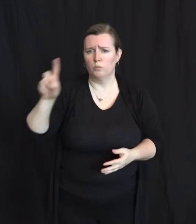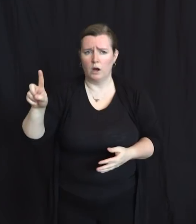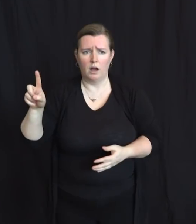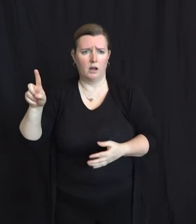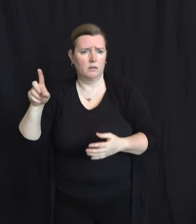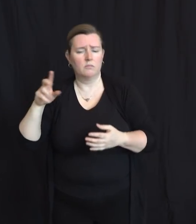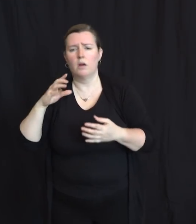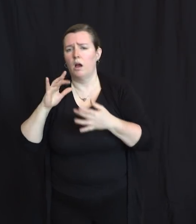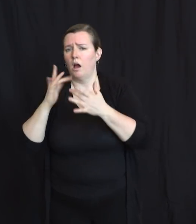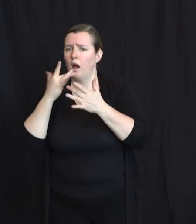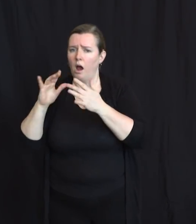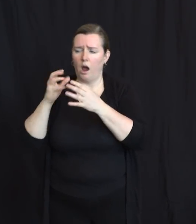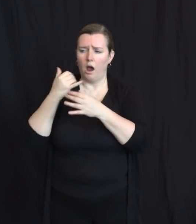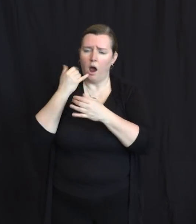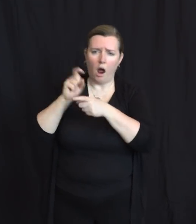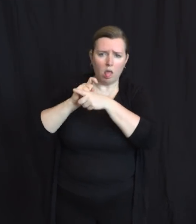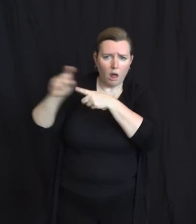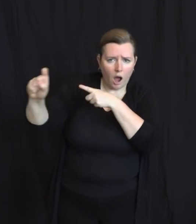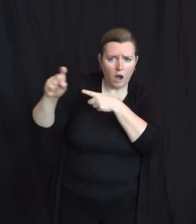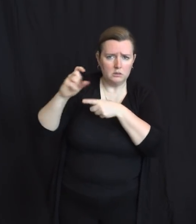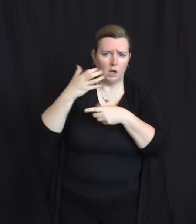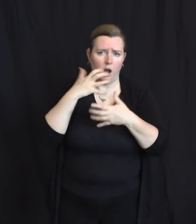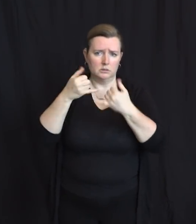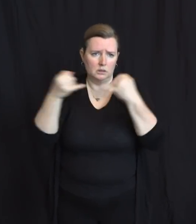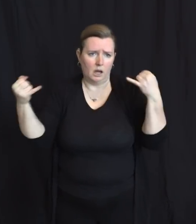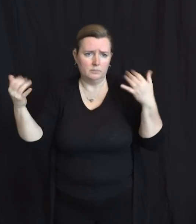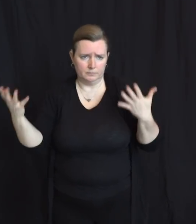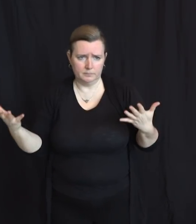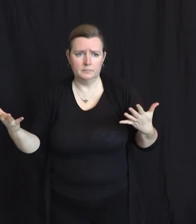in January, reachable at